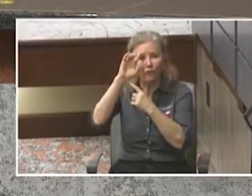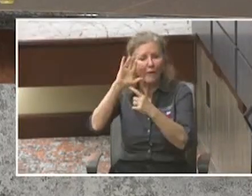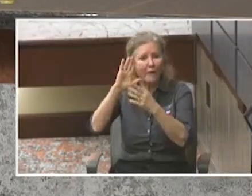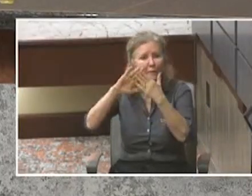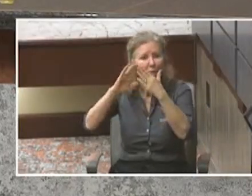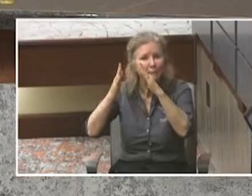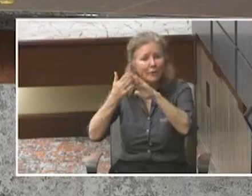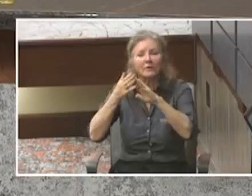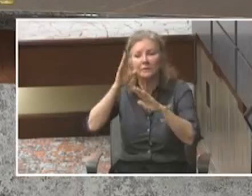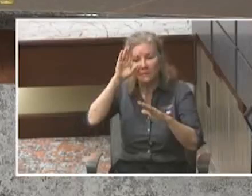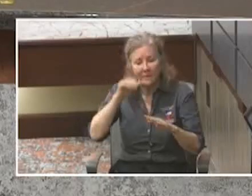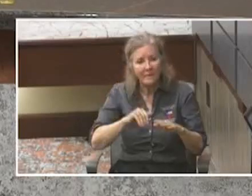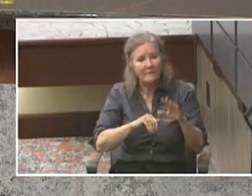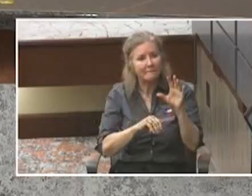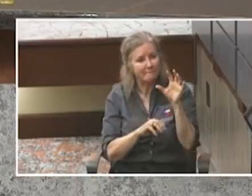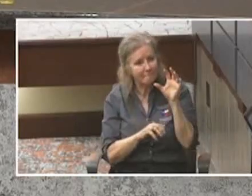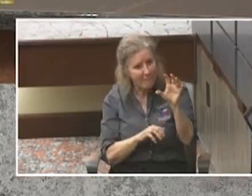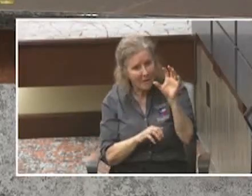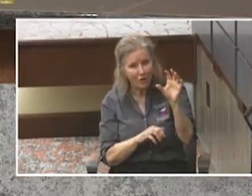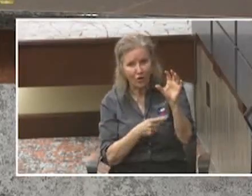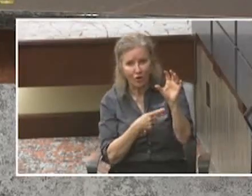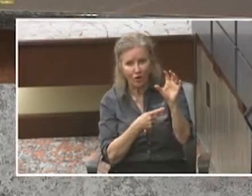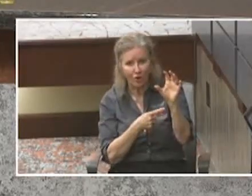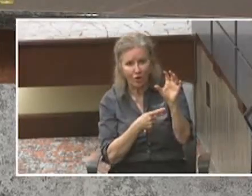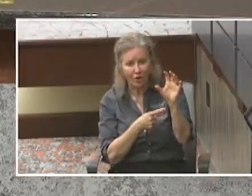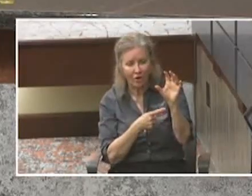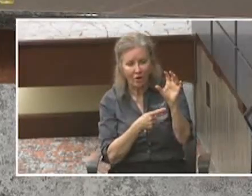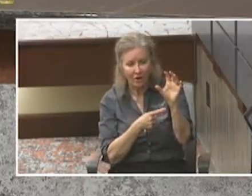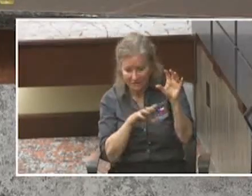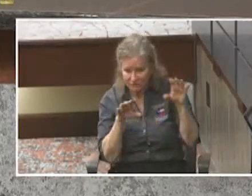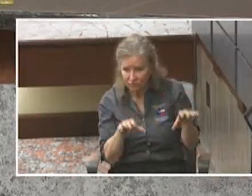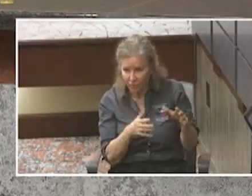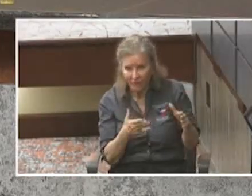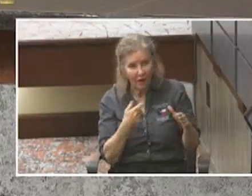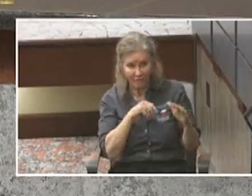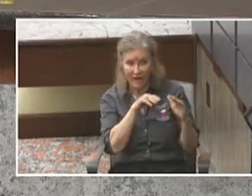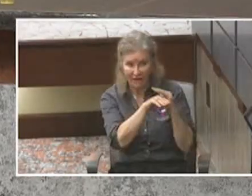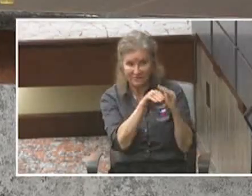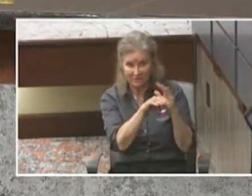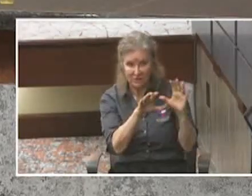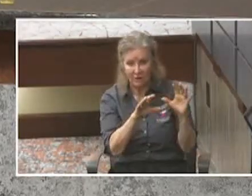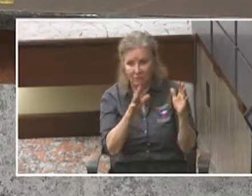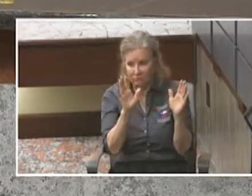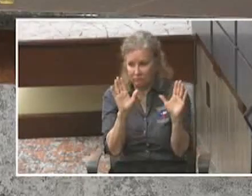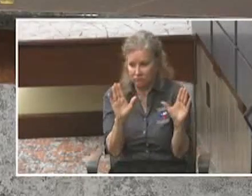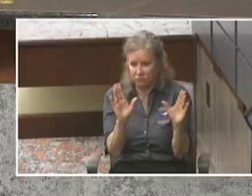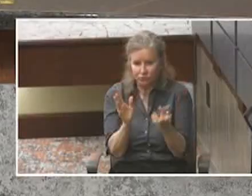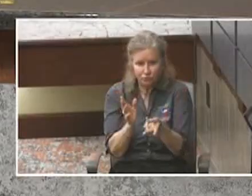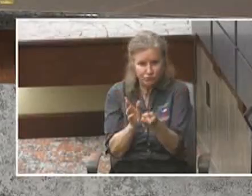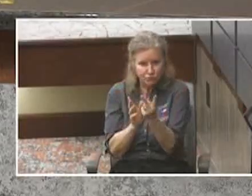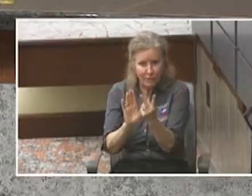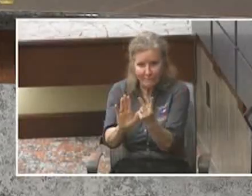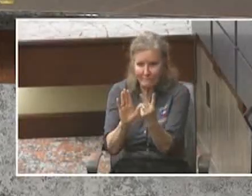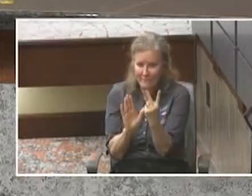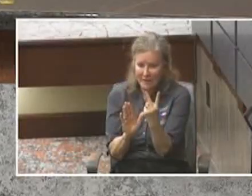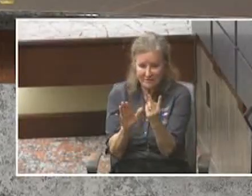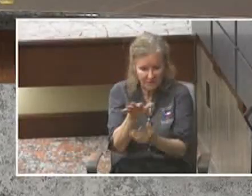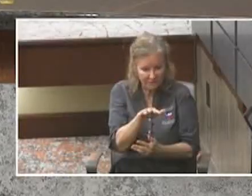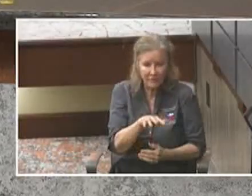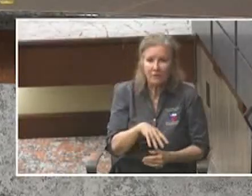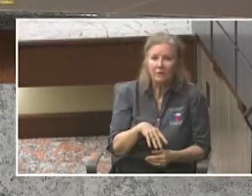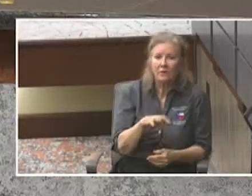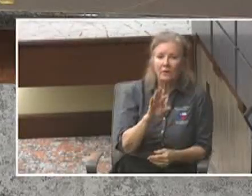is doing and has the access to do with these two amazing venues that, you know, are,